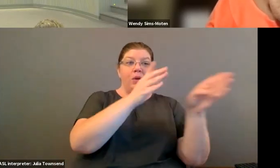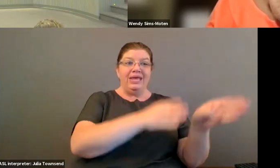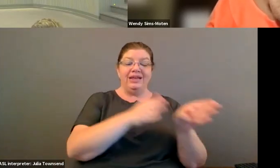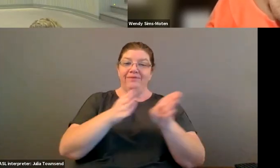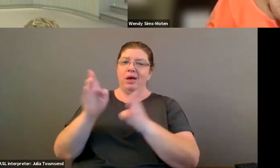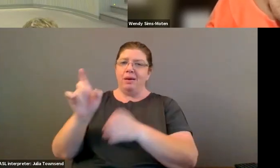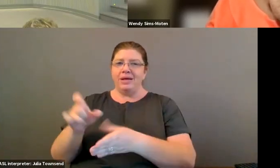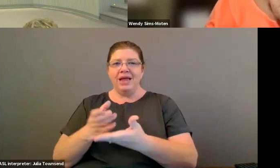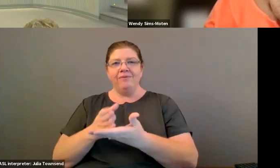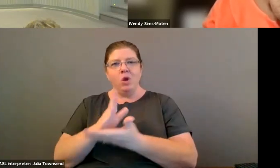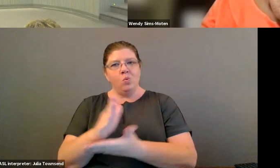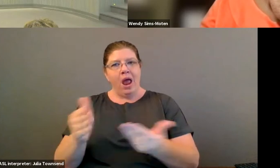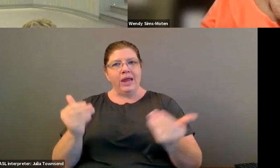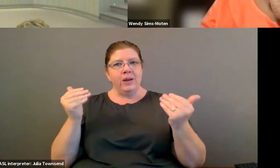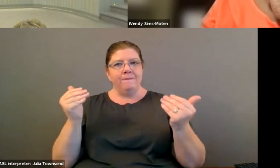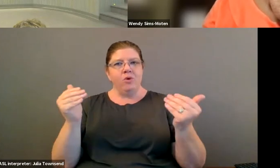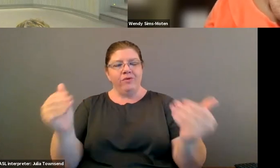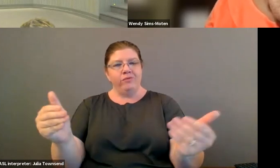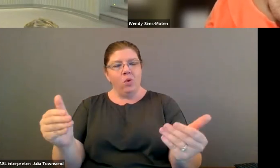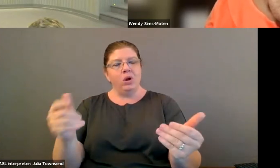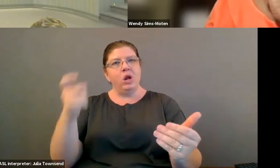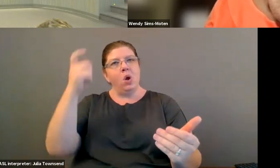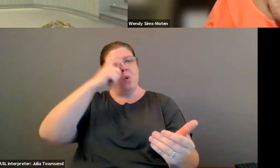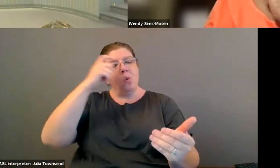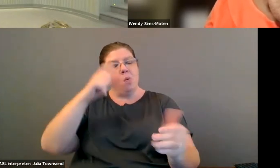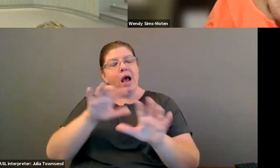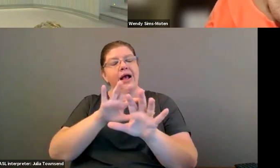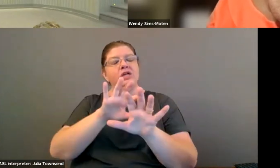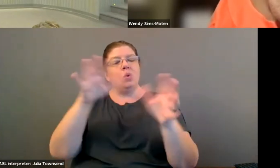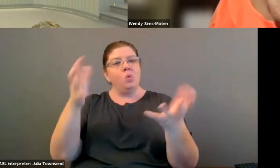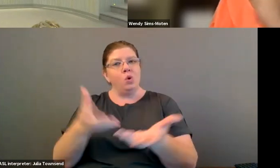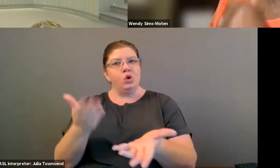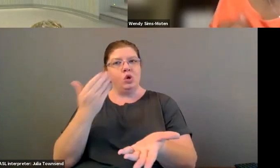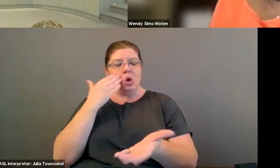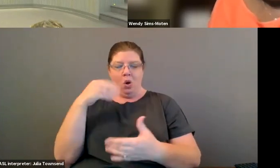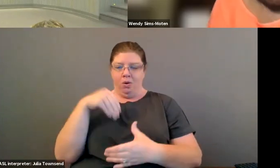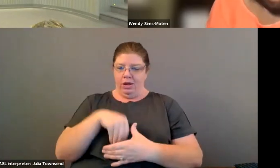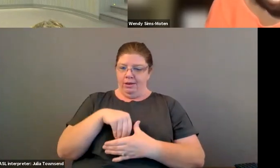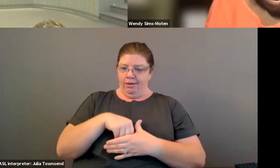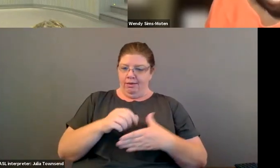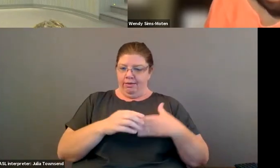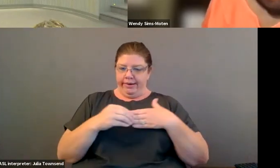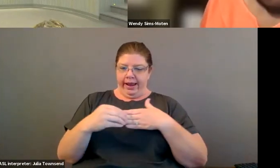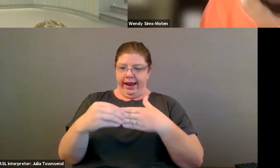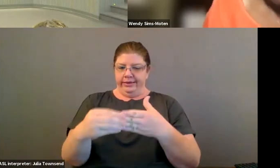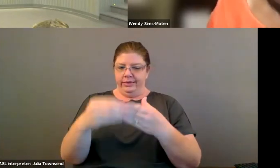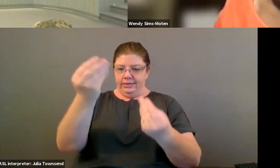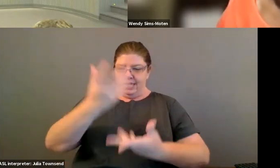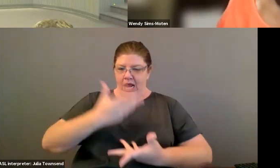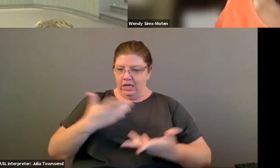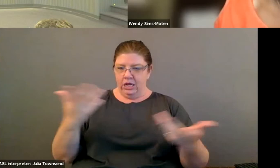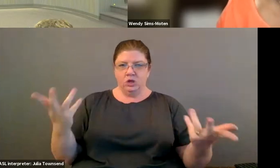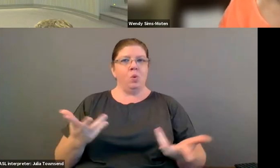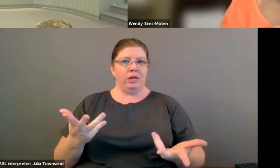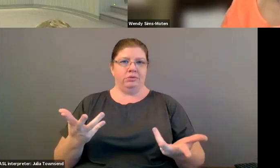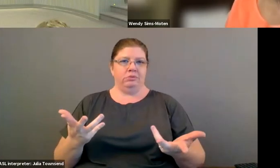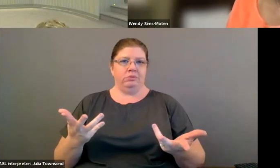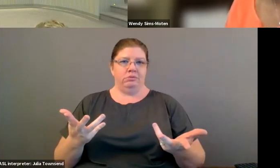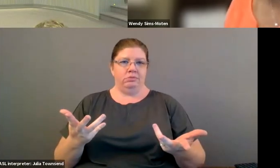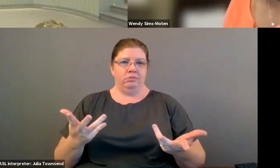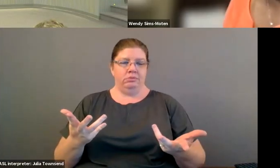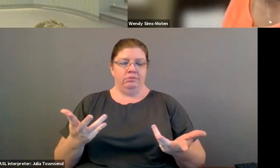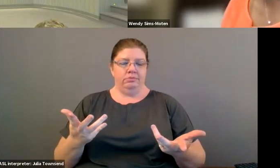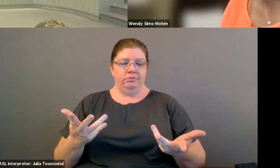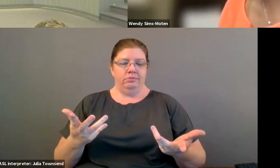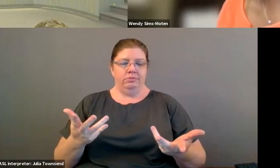the right moving forward in a wise world to know what our inner guidance is telling us. I'll just